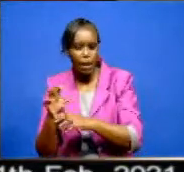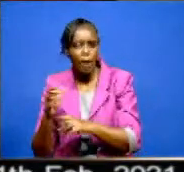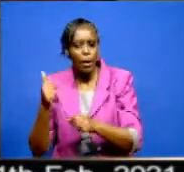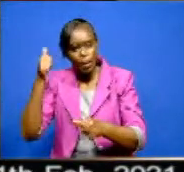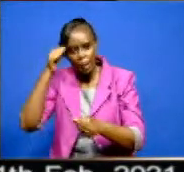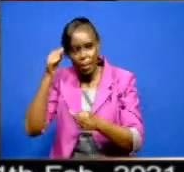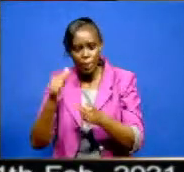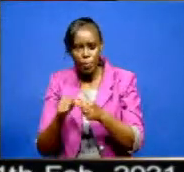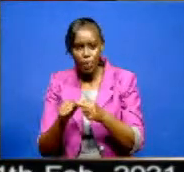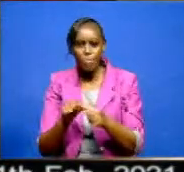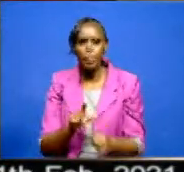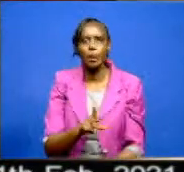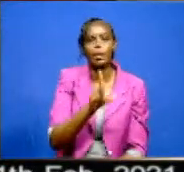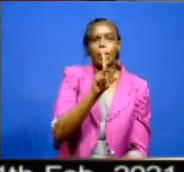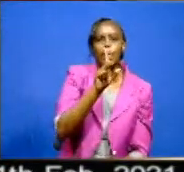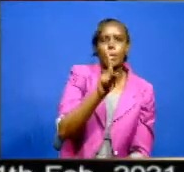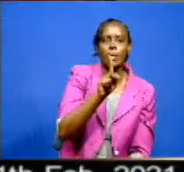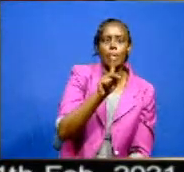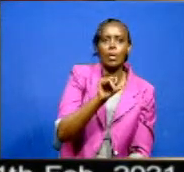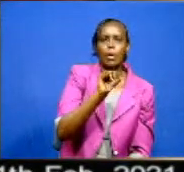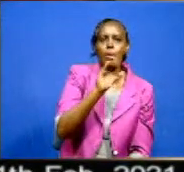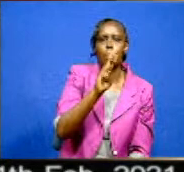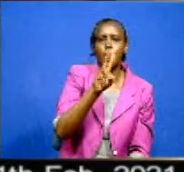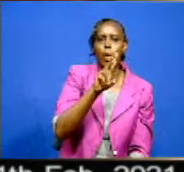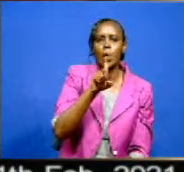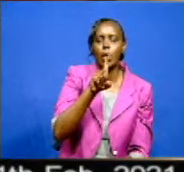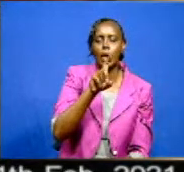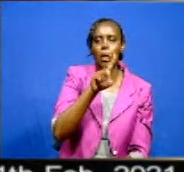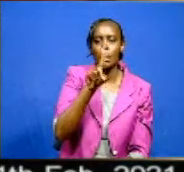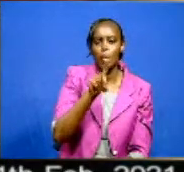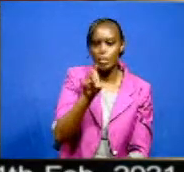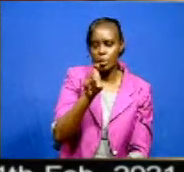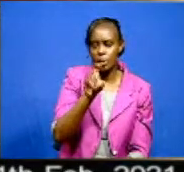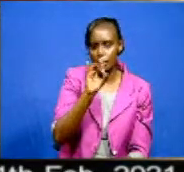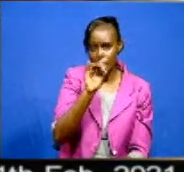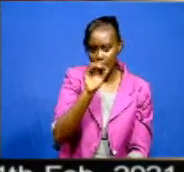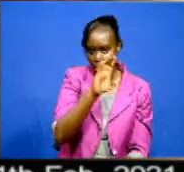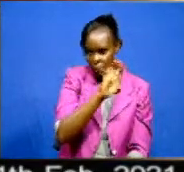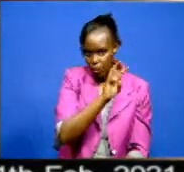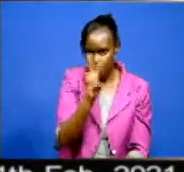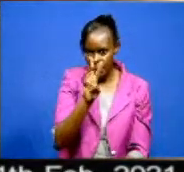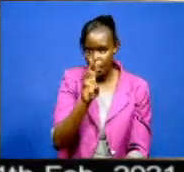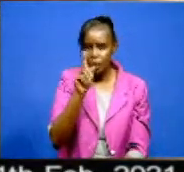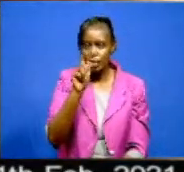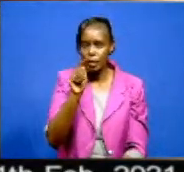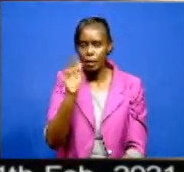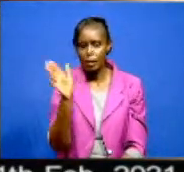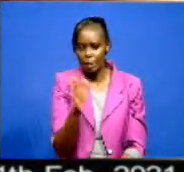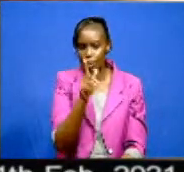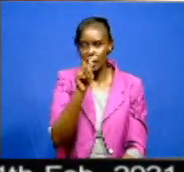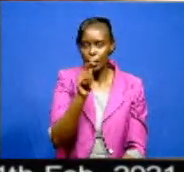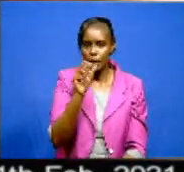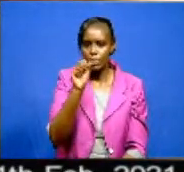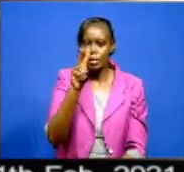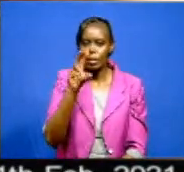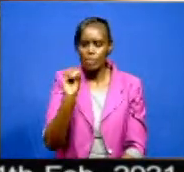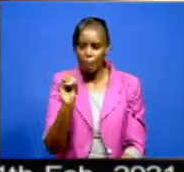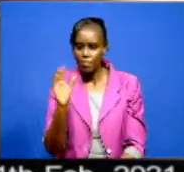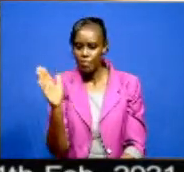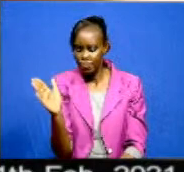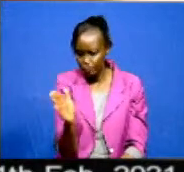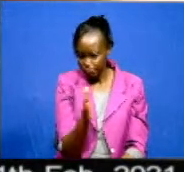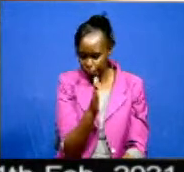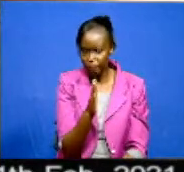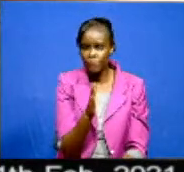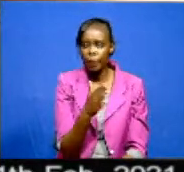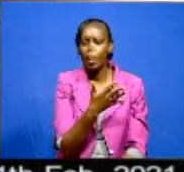you represent, you have received several petitions across the country, Savo, all over, because of the current issues